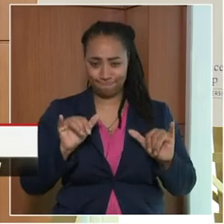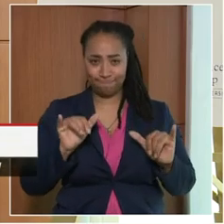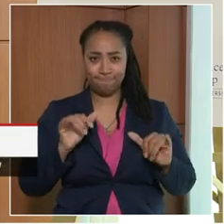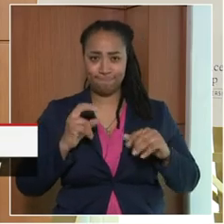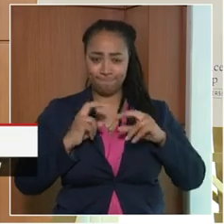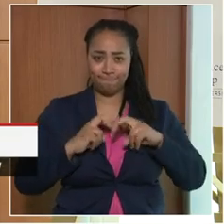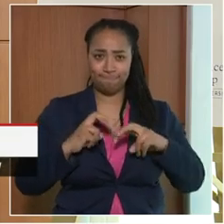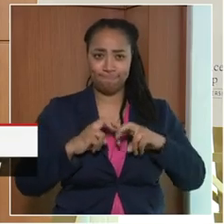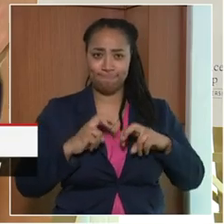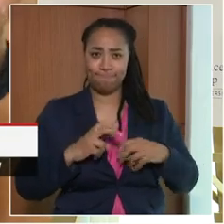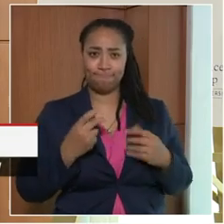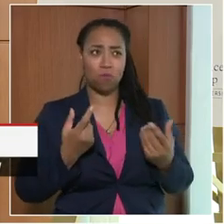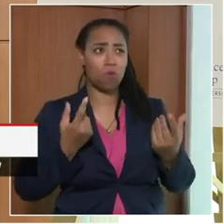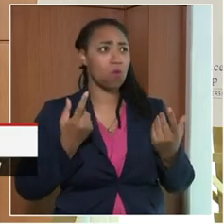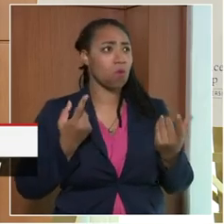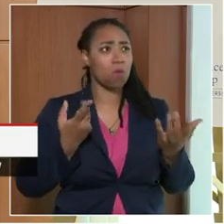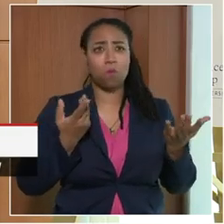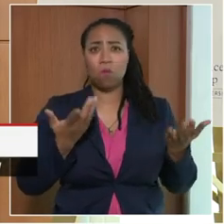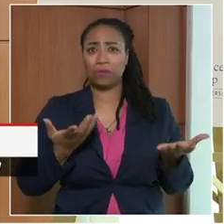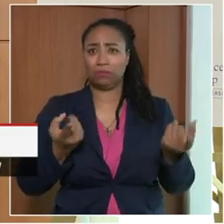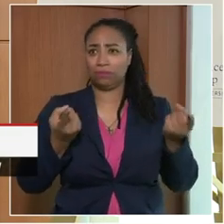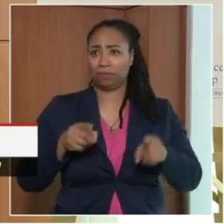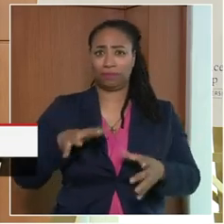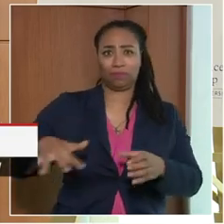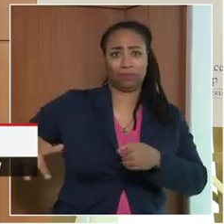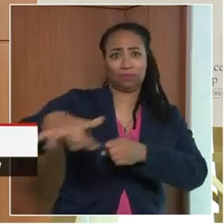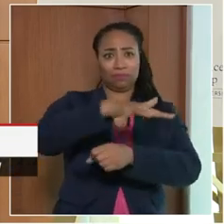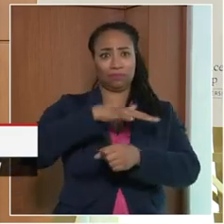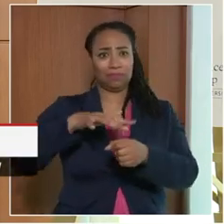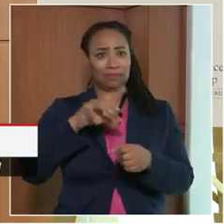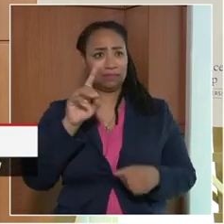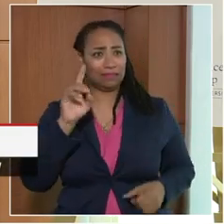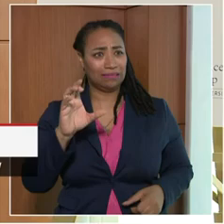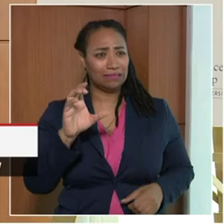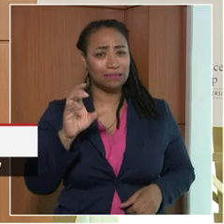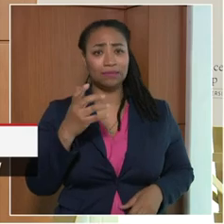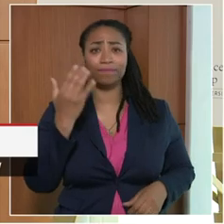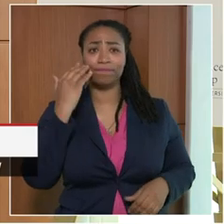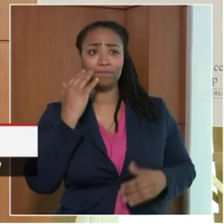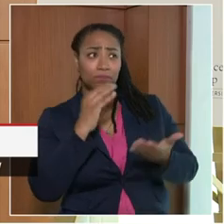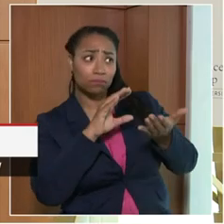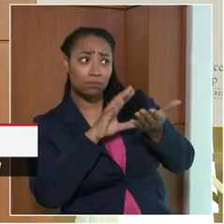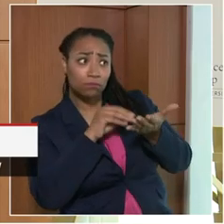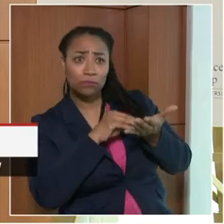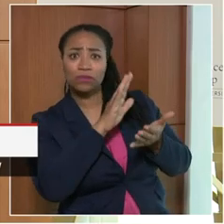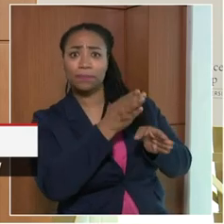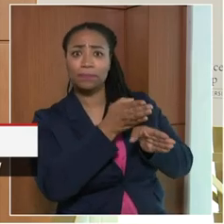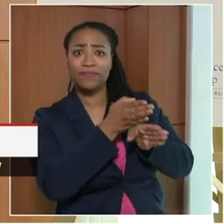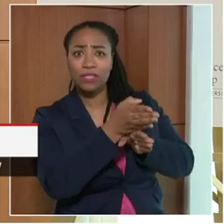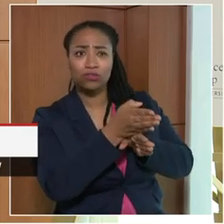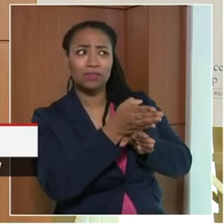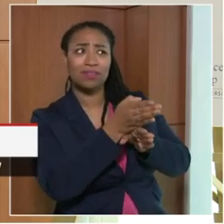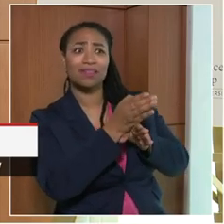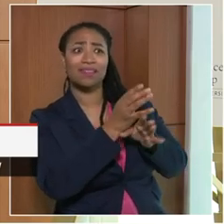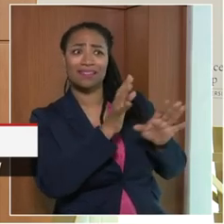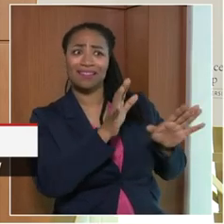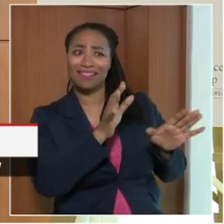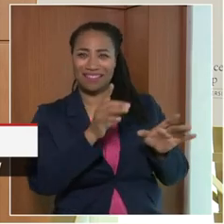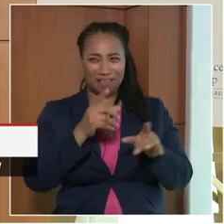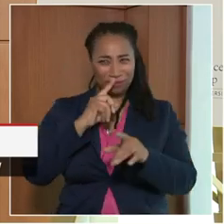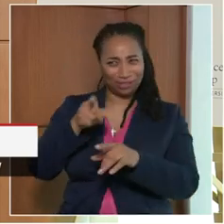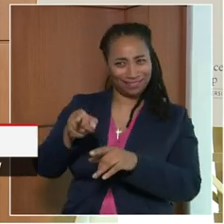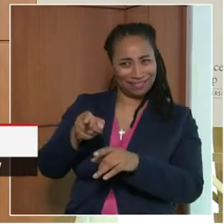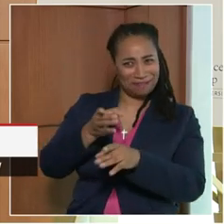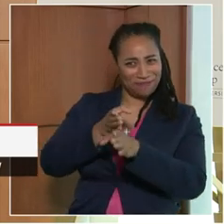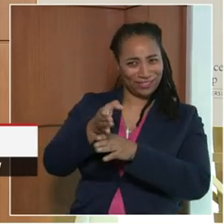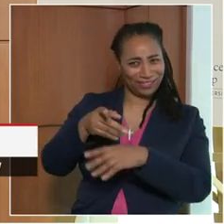even mean that we're learning from professionals, and I know Principal would agree with this, that there are best